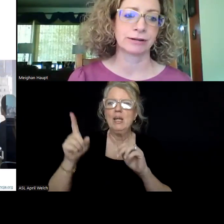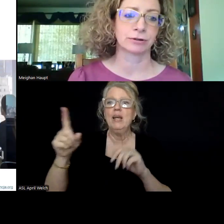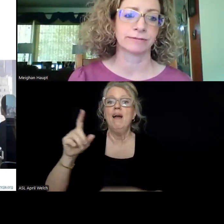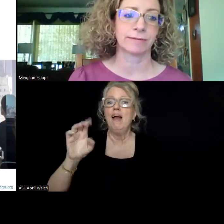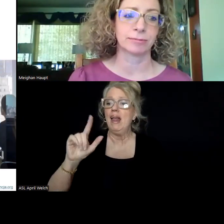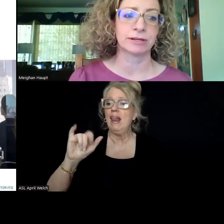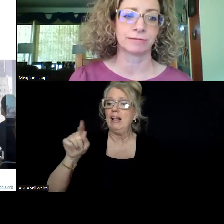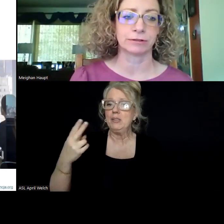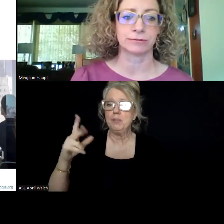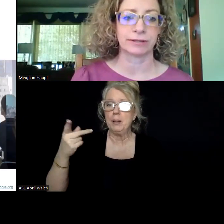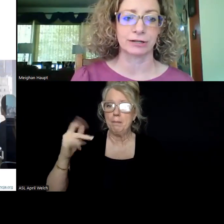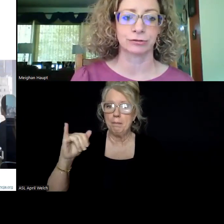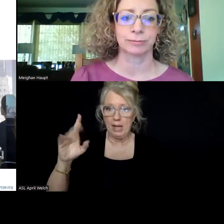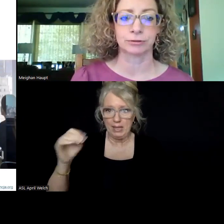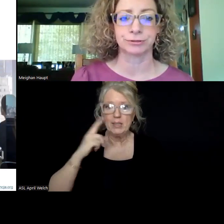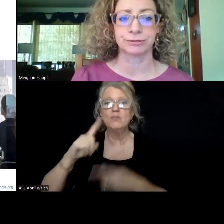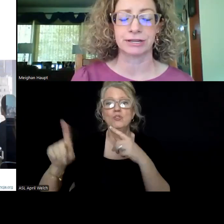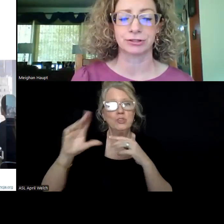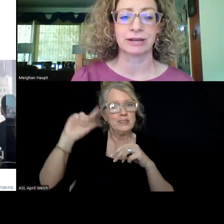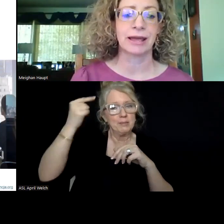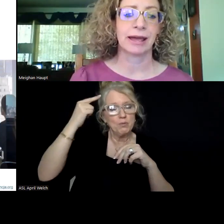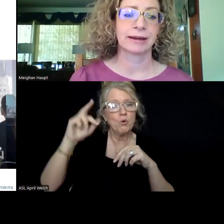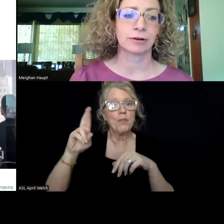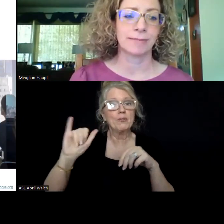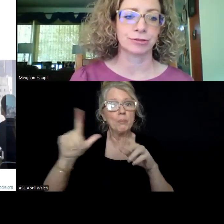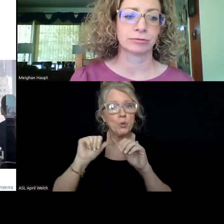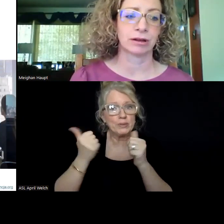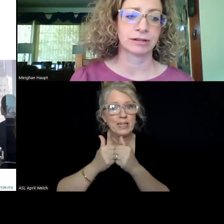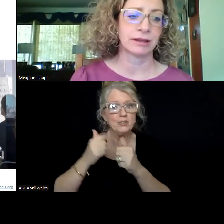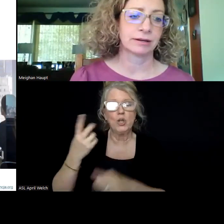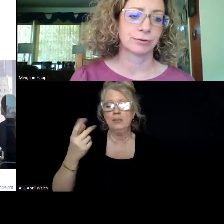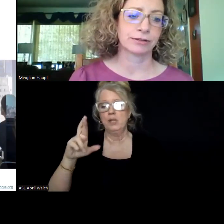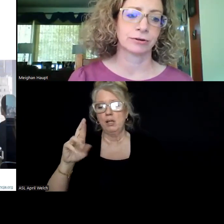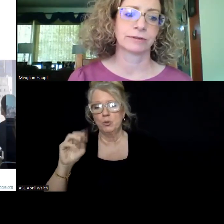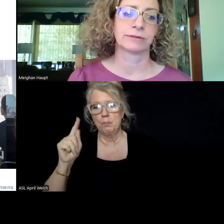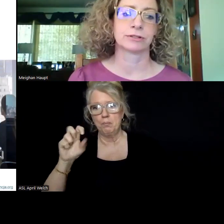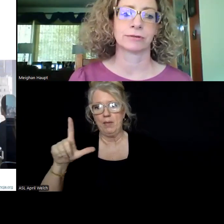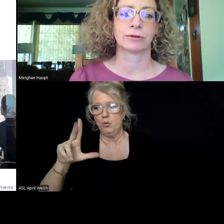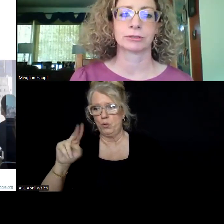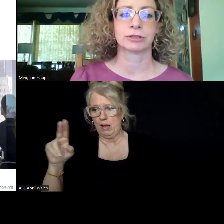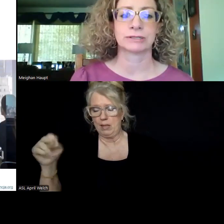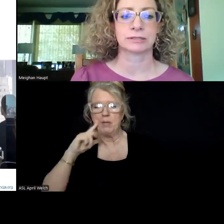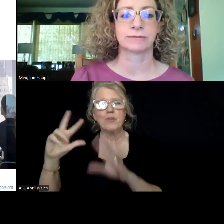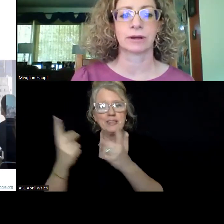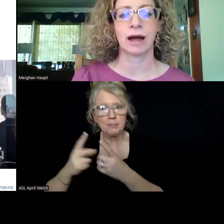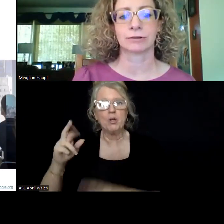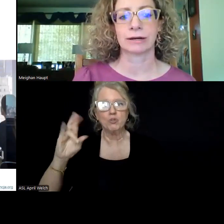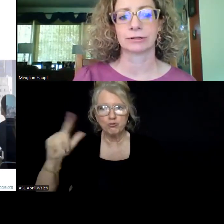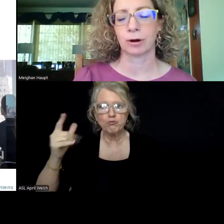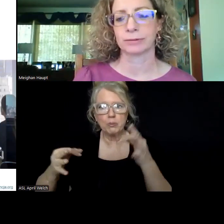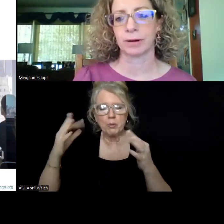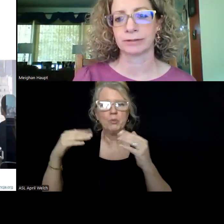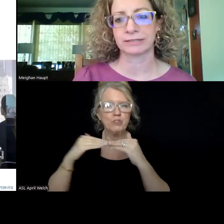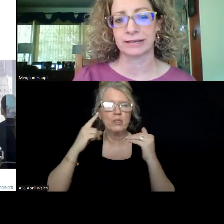who's Director of Government Affairs for the National Criminal Association, and Dr. Matthew Lunn, Director of the Division of Criminal Justice for the